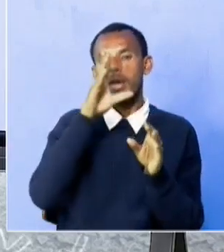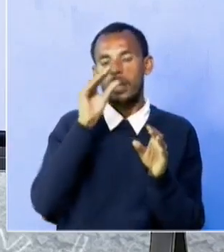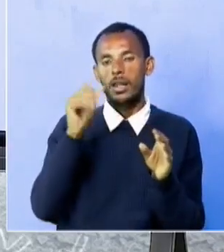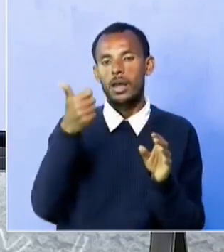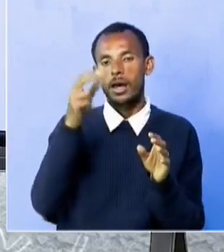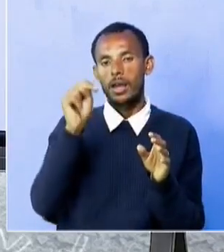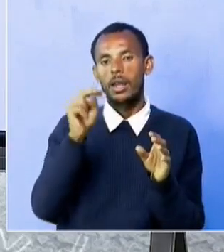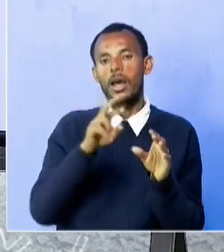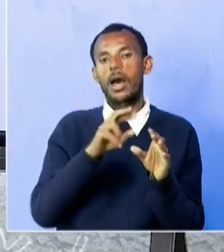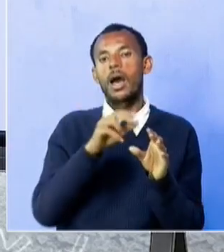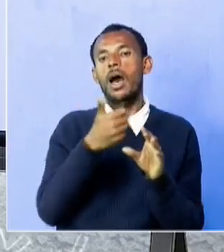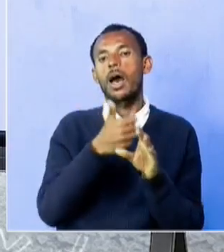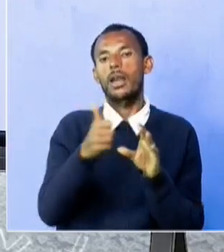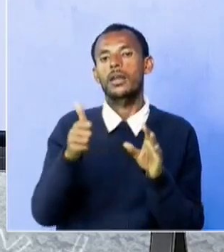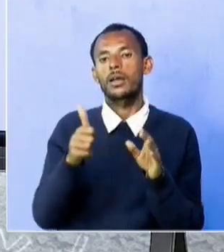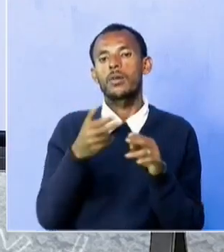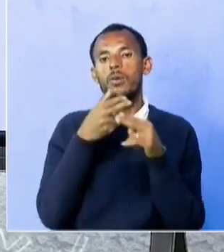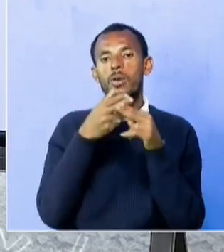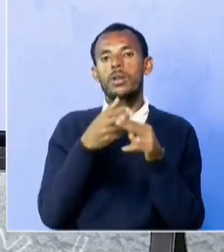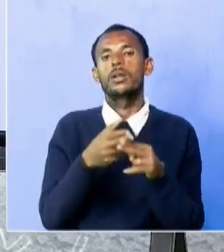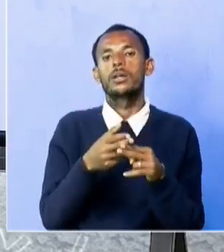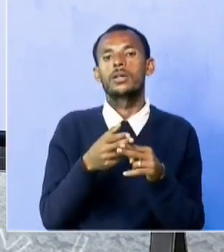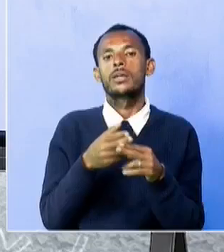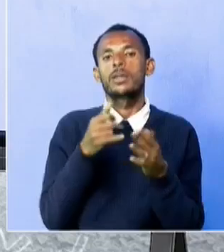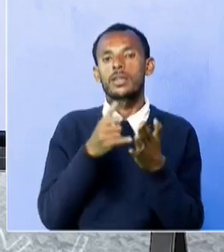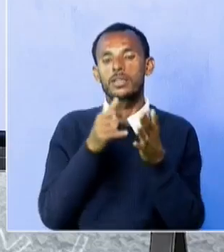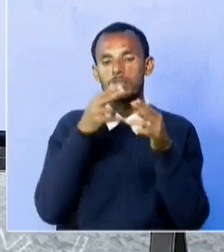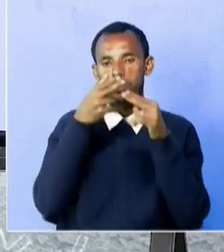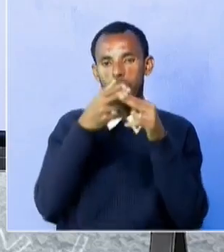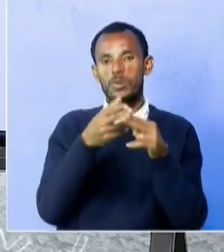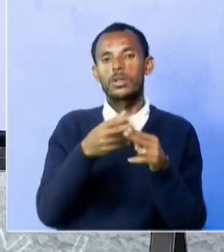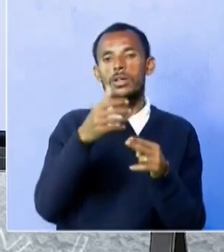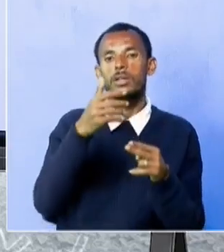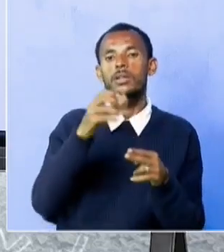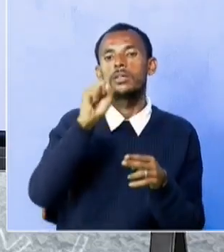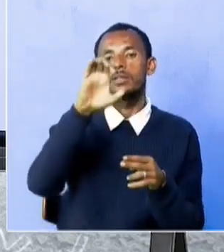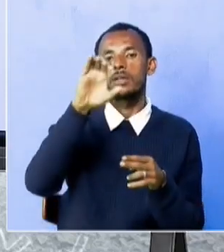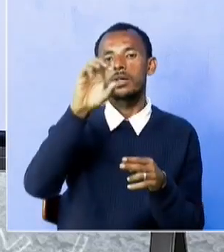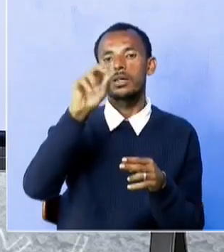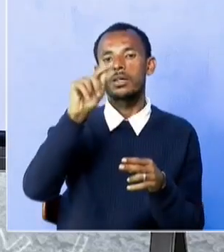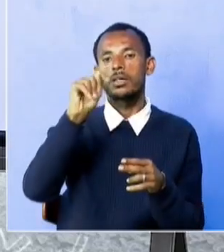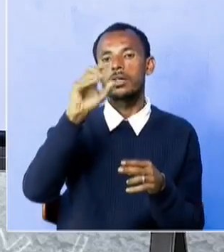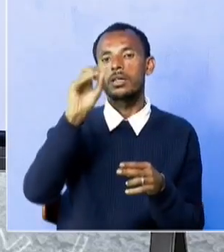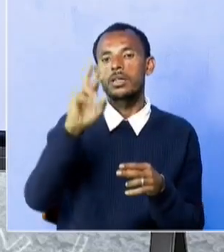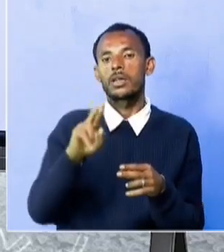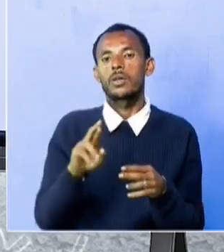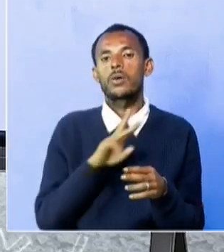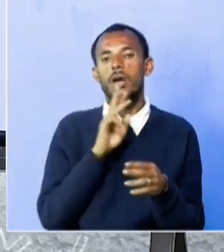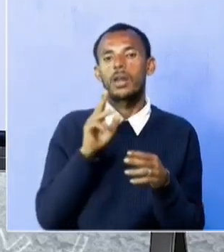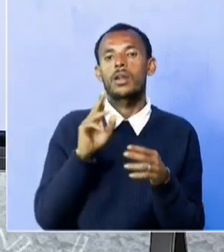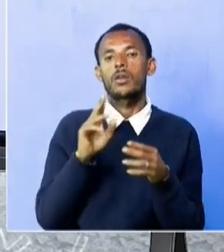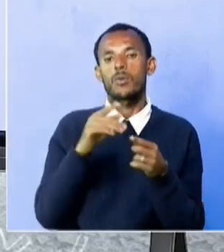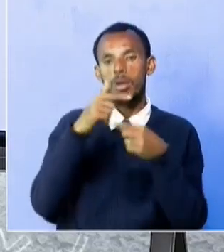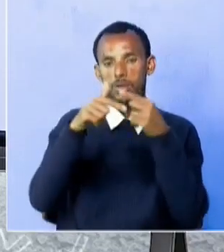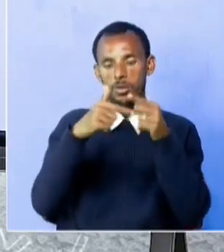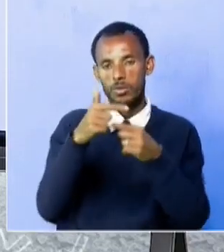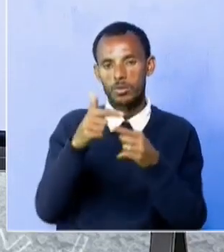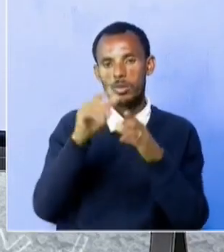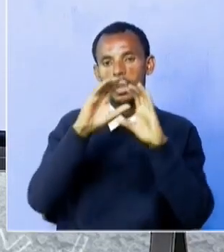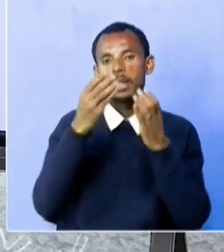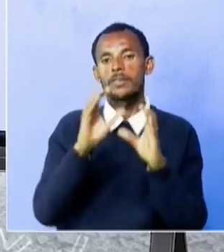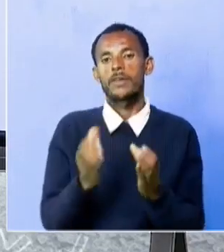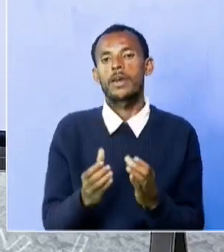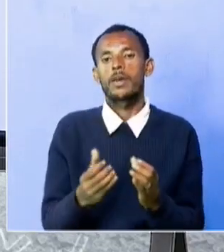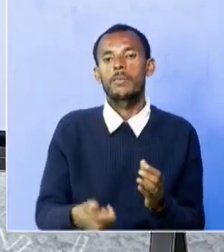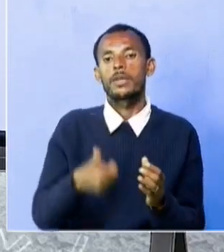that region is called a sector, right? Now we are going to classify a sector as